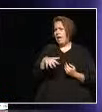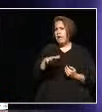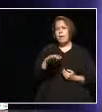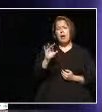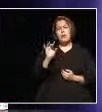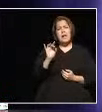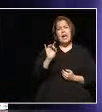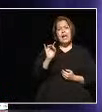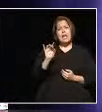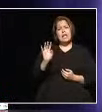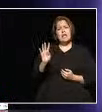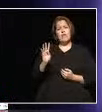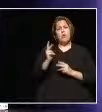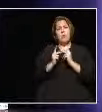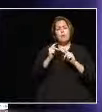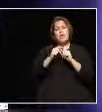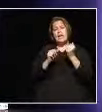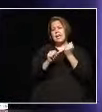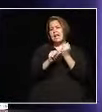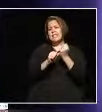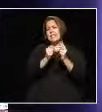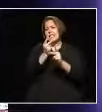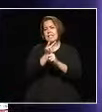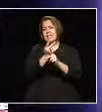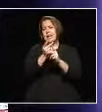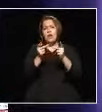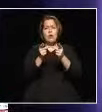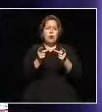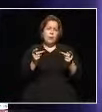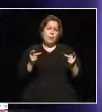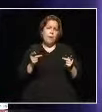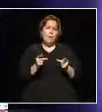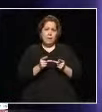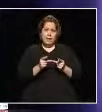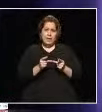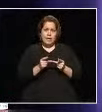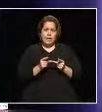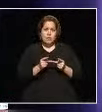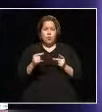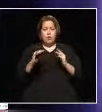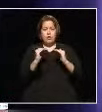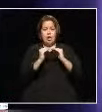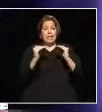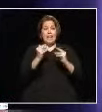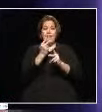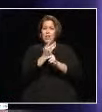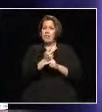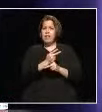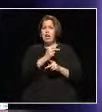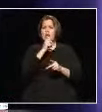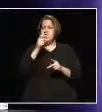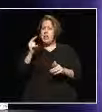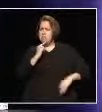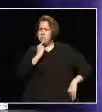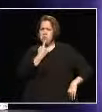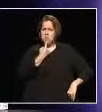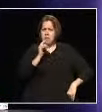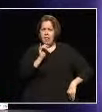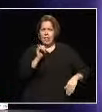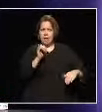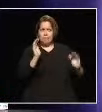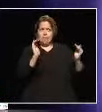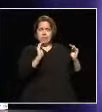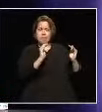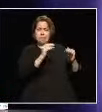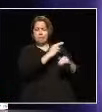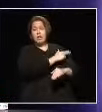84 that are in assisted care facilities where their level of care is not as demanding as it would be in a hospital.